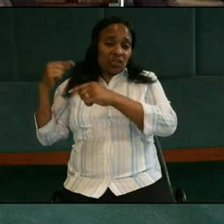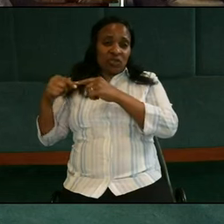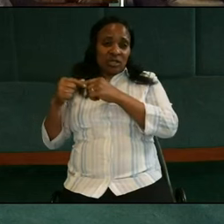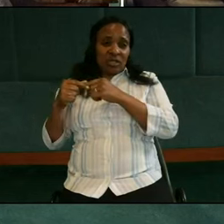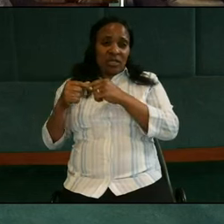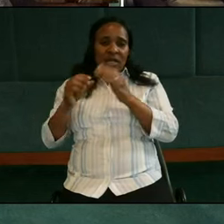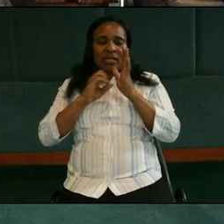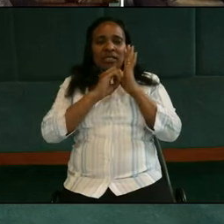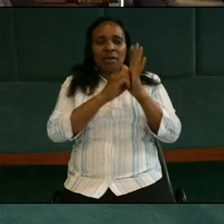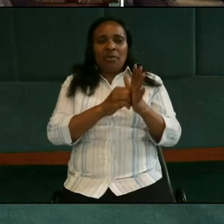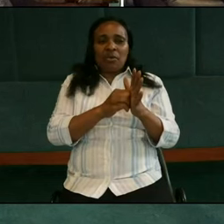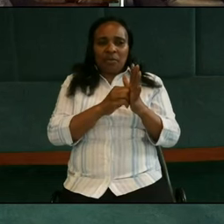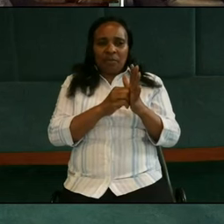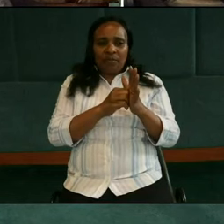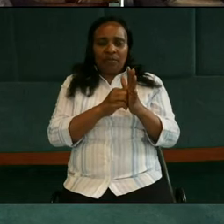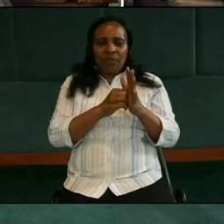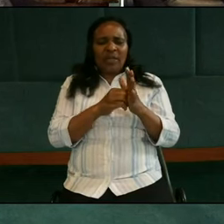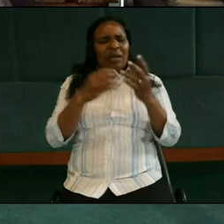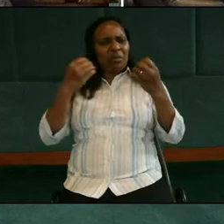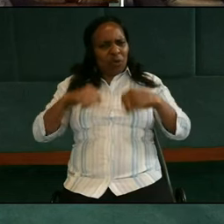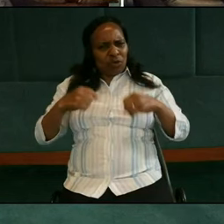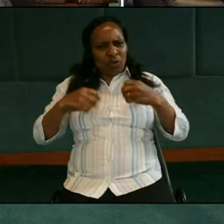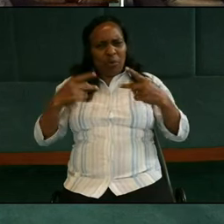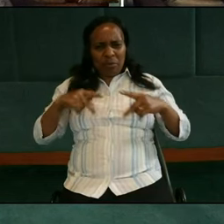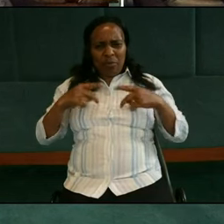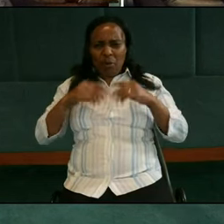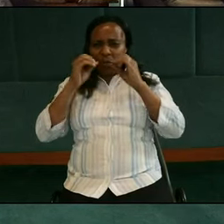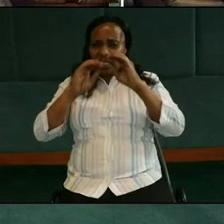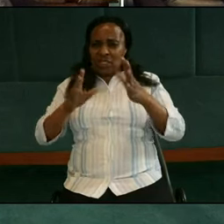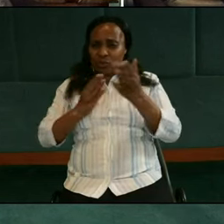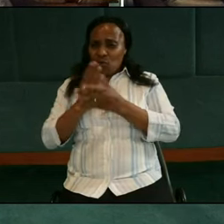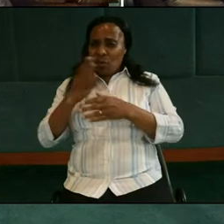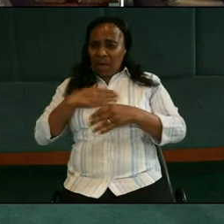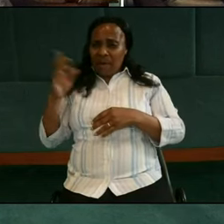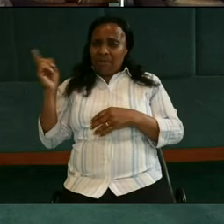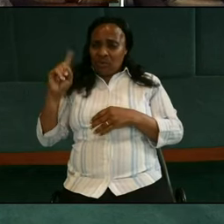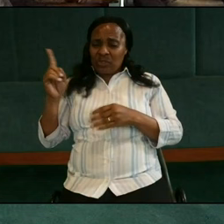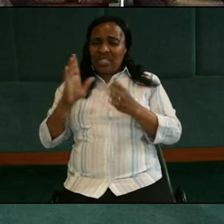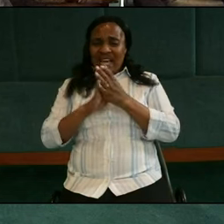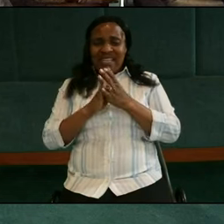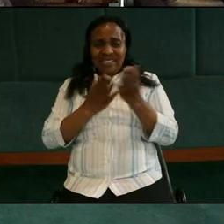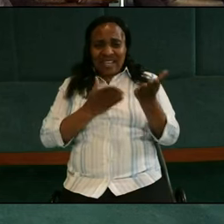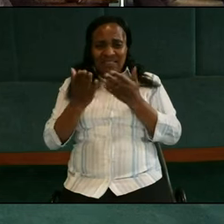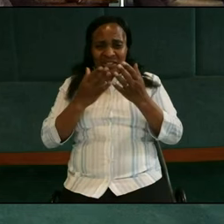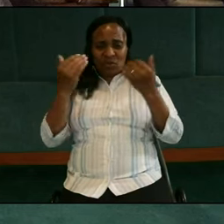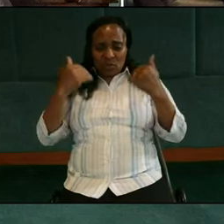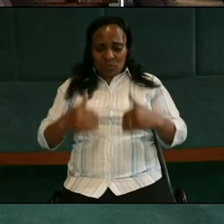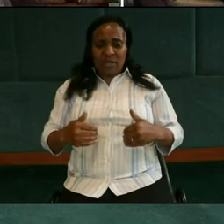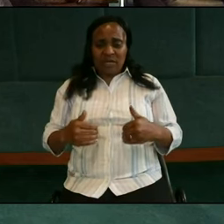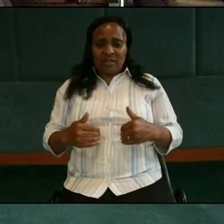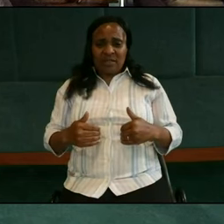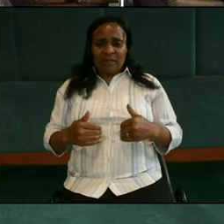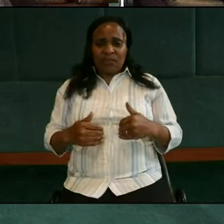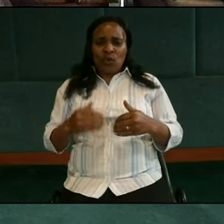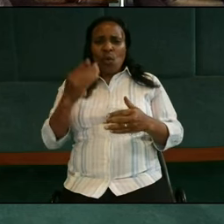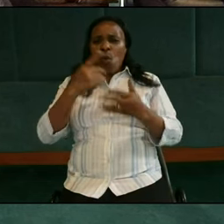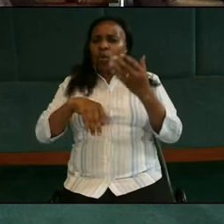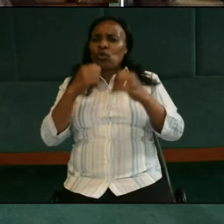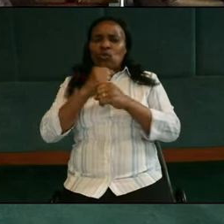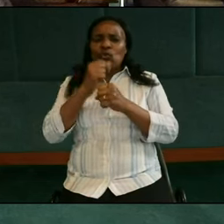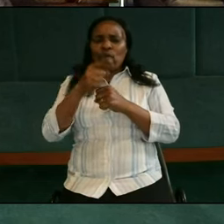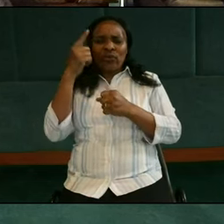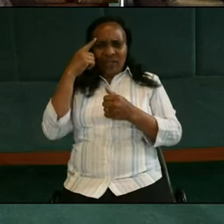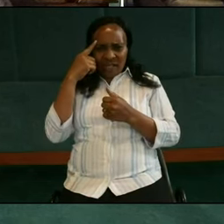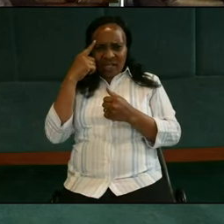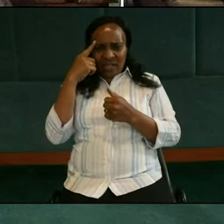example, can people be blessed through my ministry or through my service to humanity? And yeah, what do you think about that?